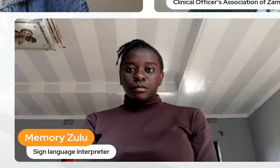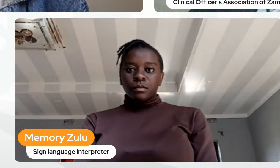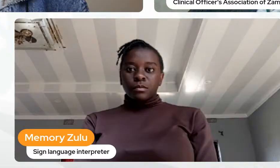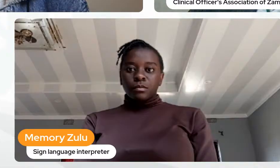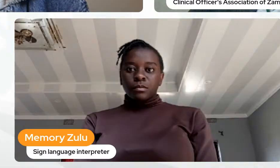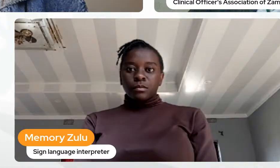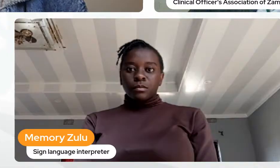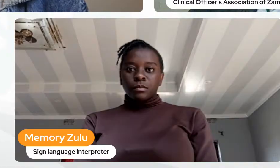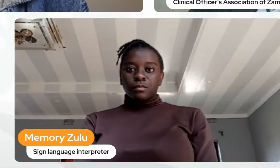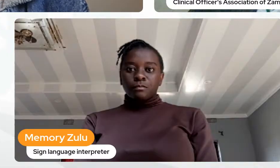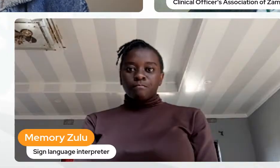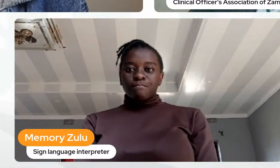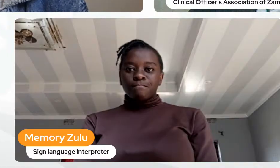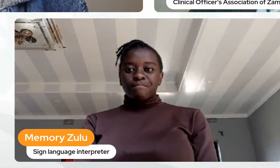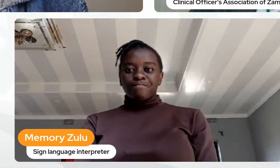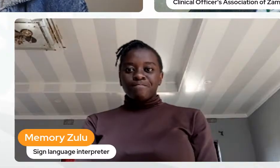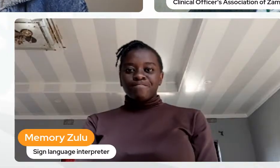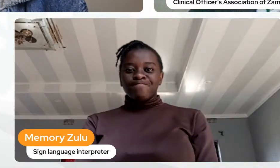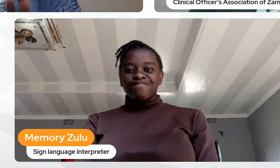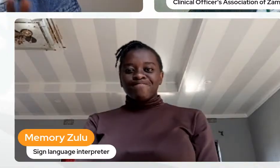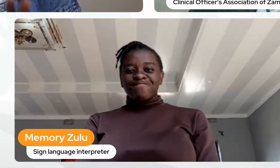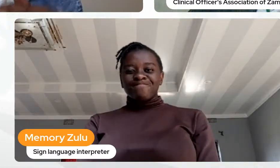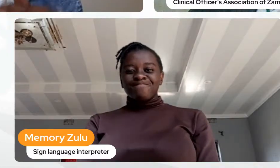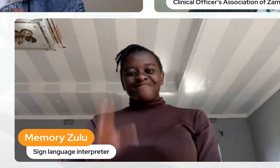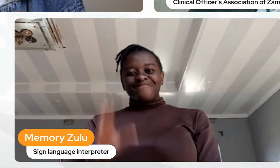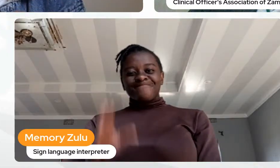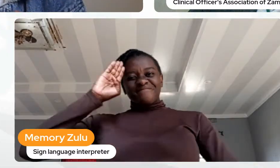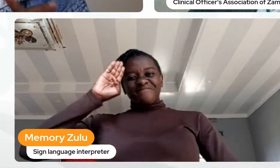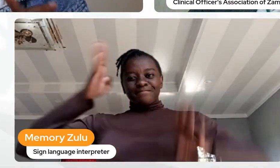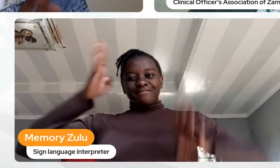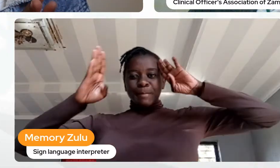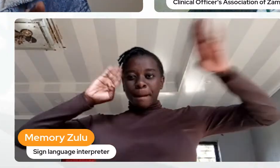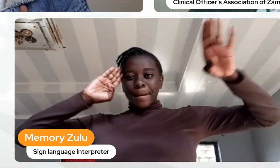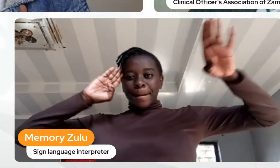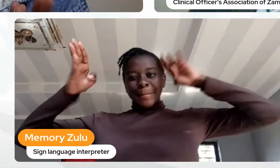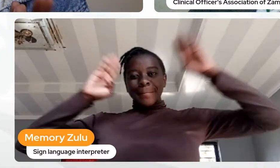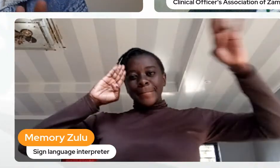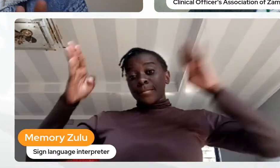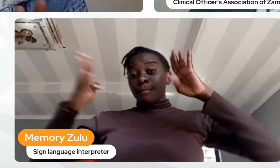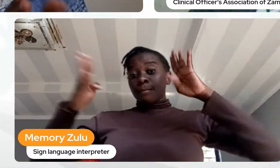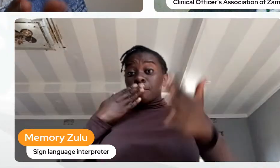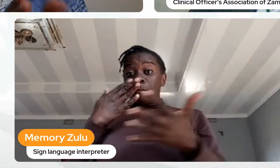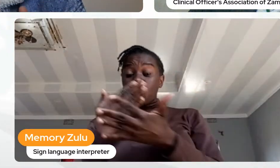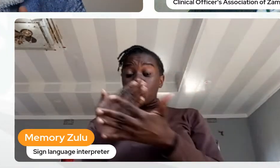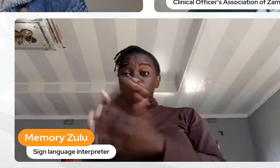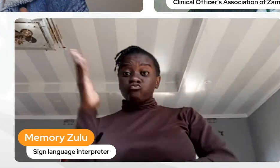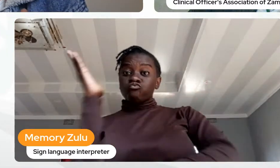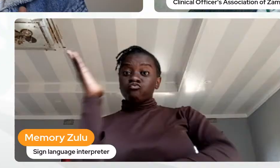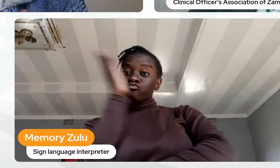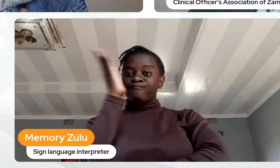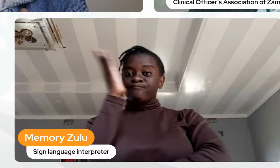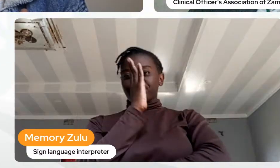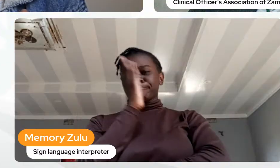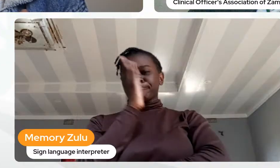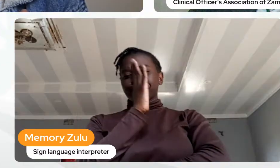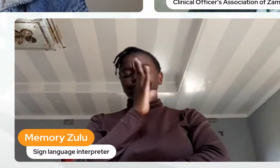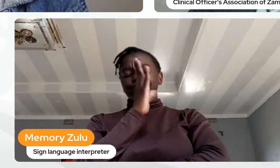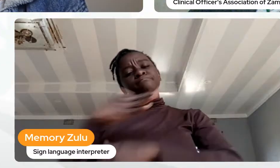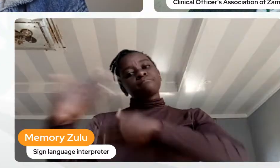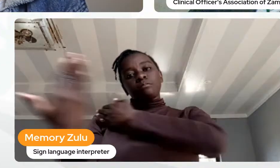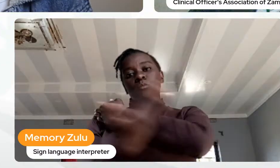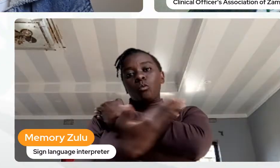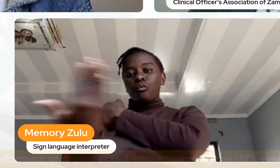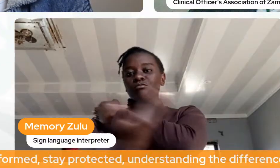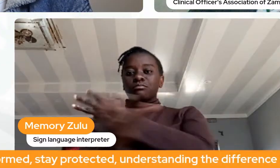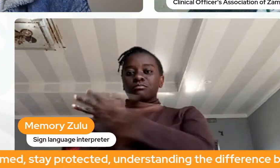Okay, good afternoon and welcome to another episode, I should say exciting episode of the Real Talk